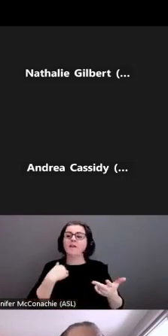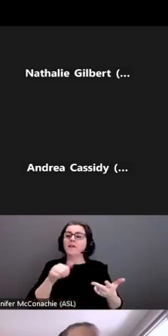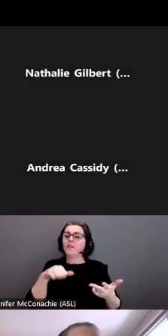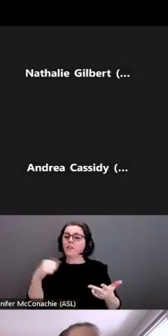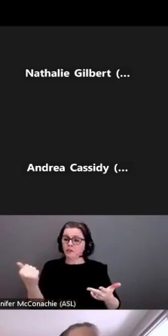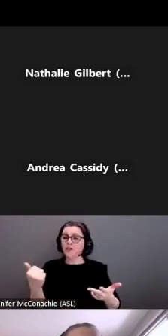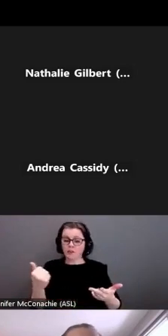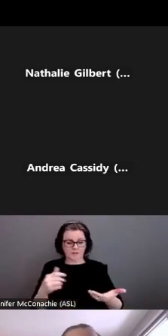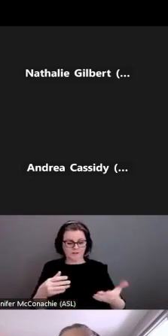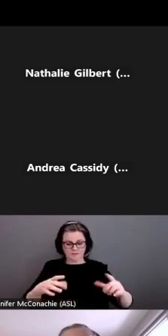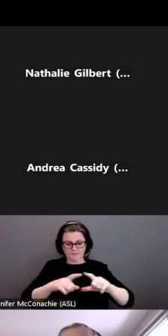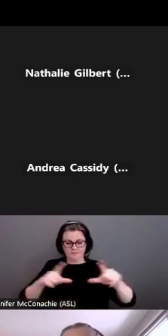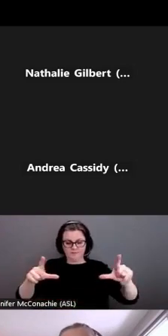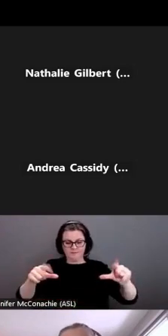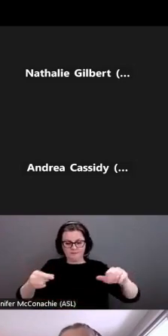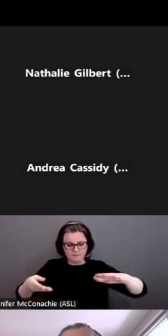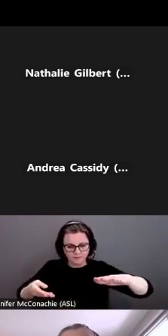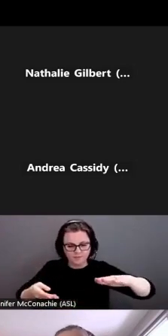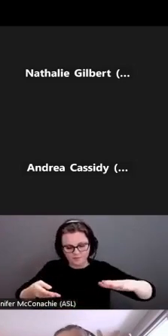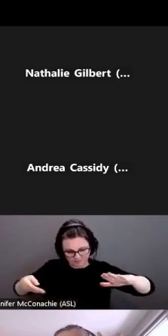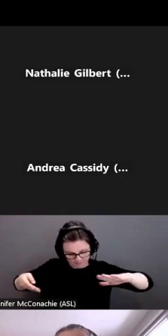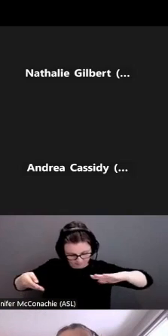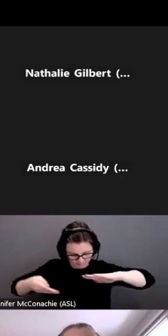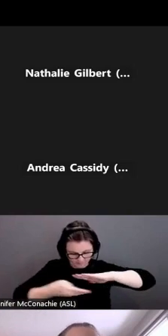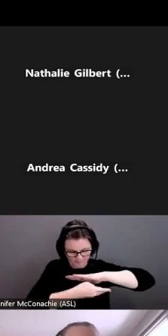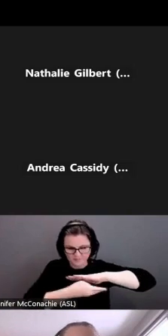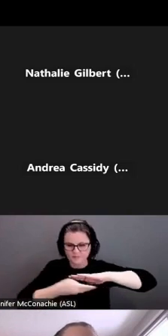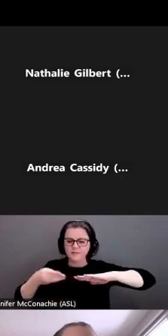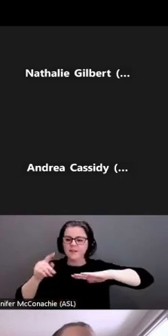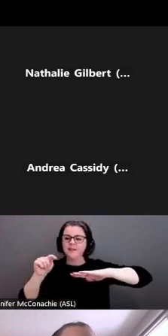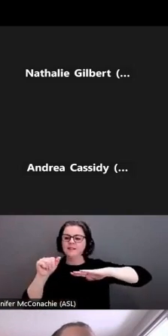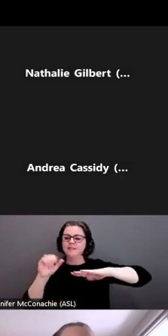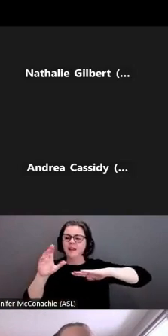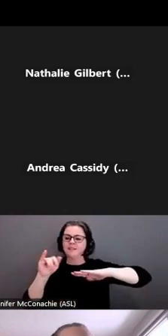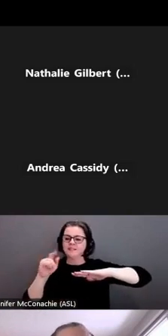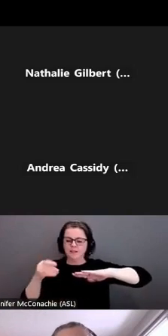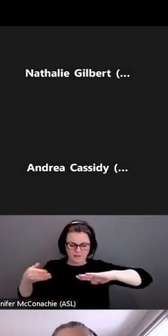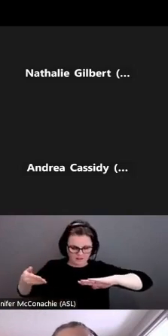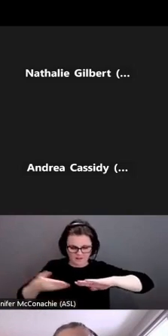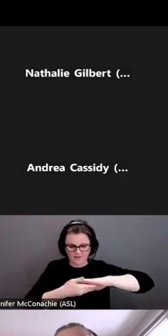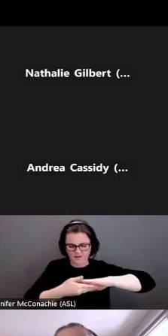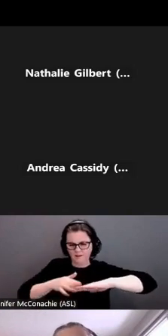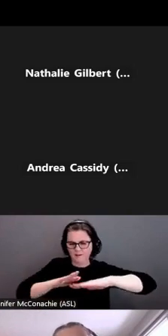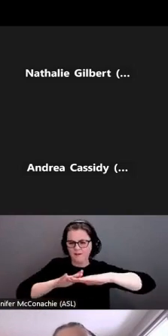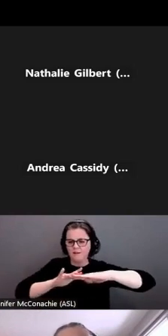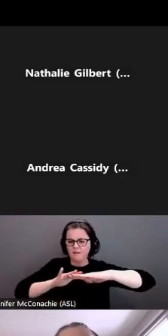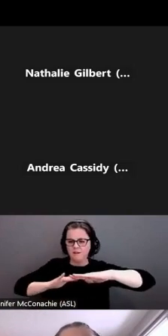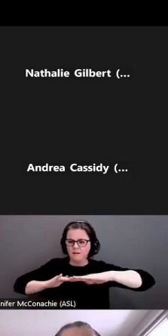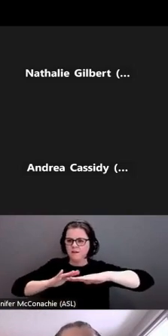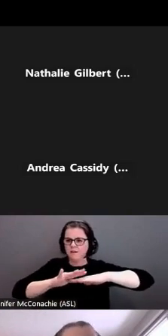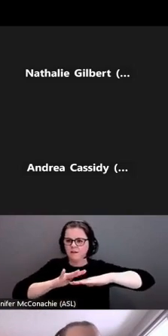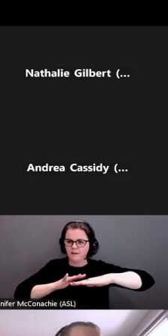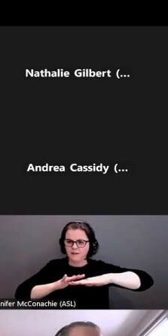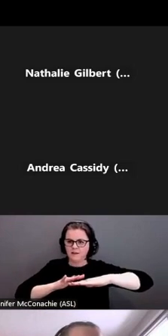are able to slide into this plastic sheath that has the braille down the side and indents where you can mark the